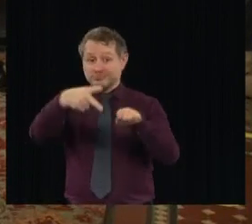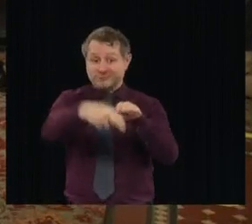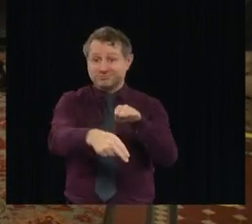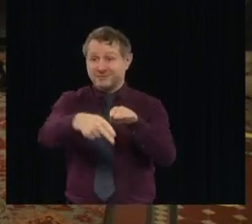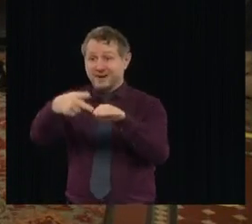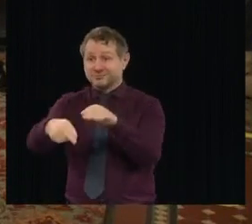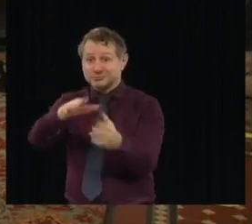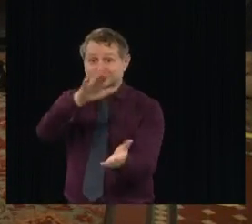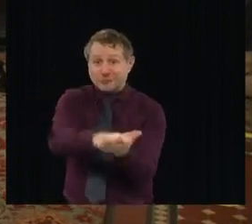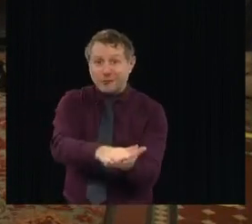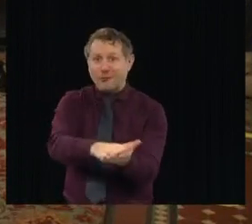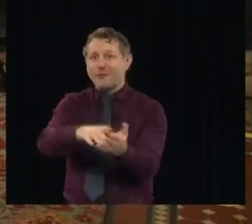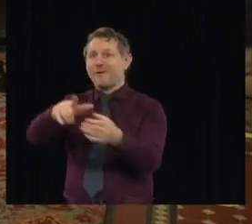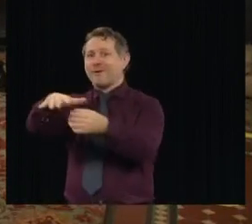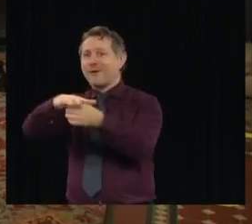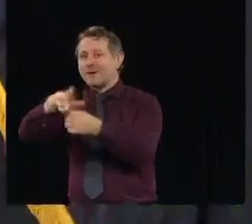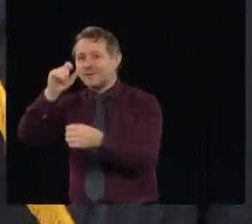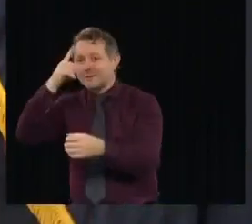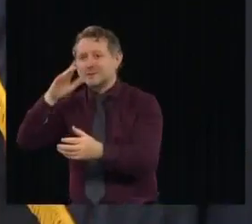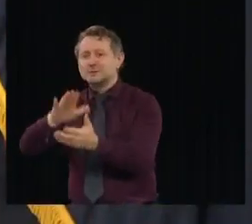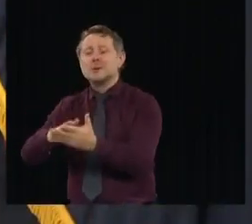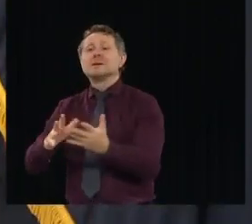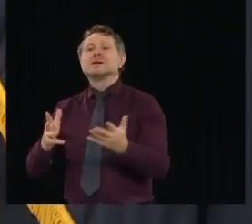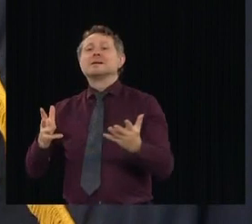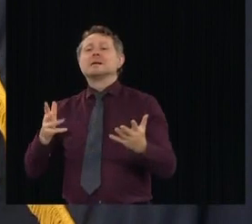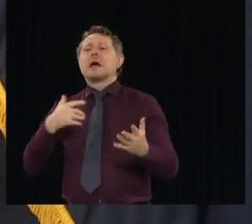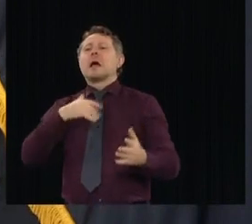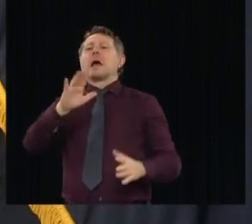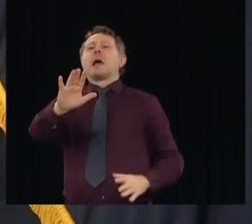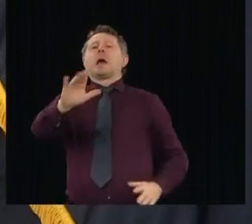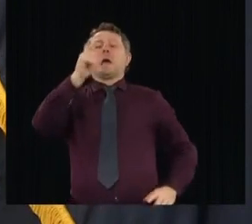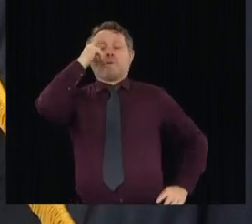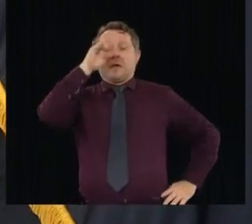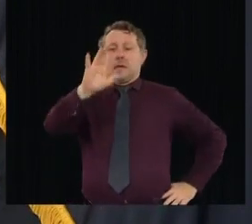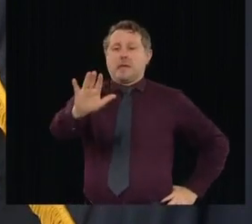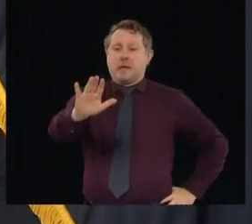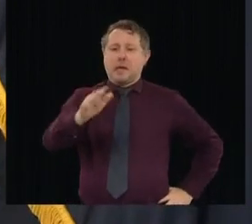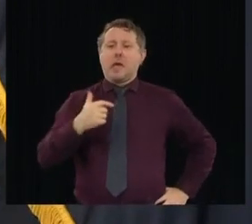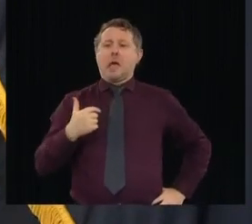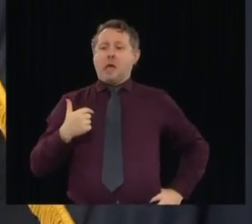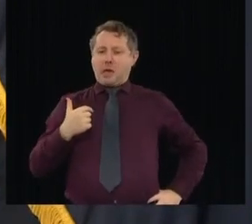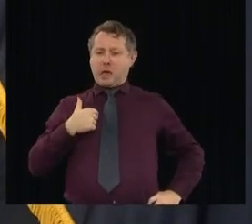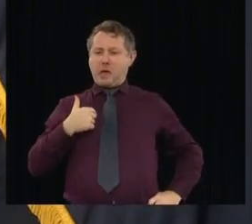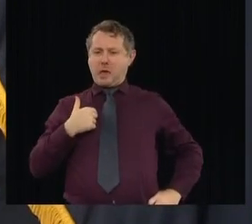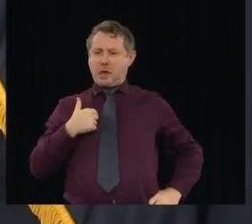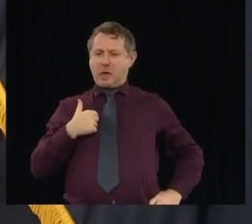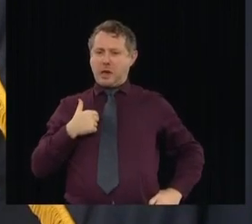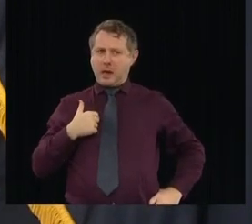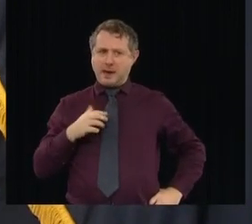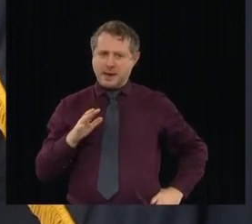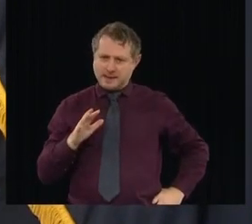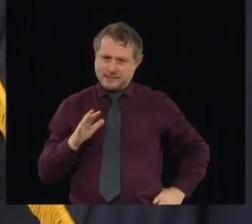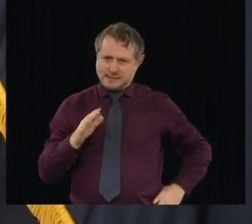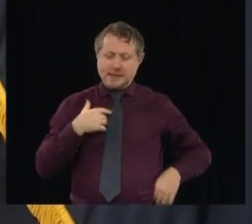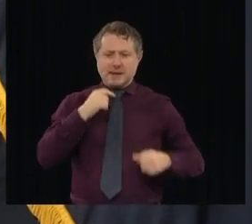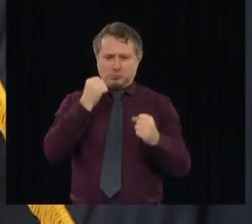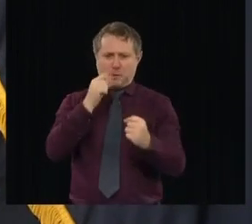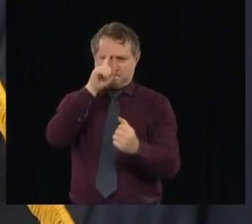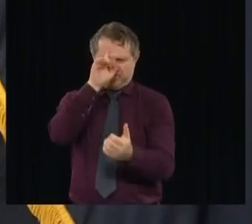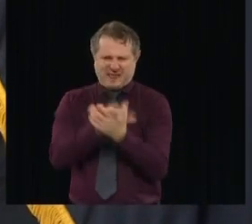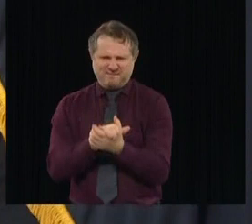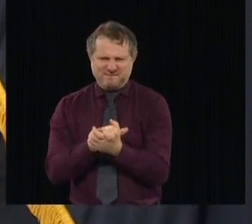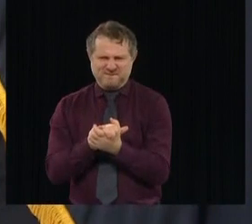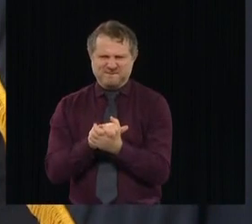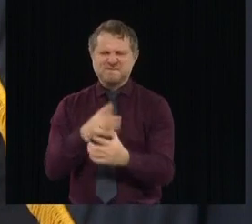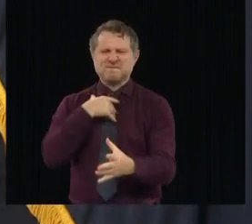I hold to the belief, I have faith in humanity and